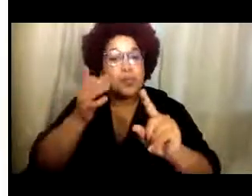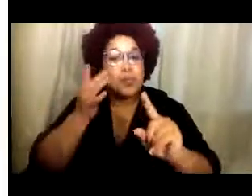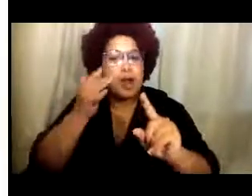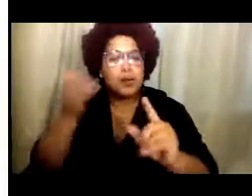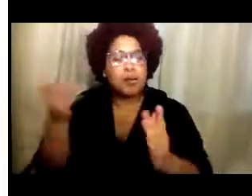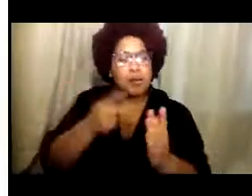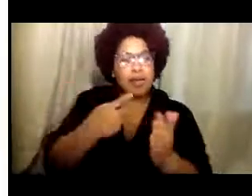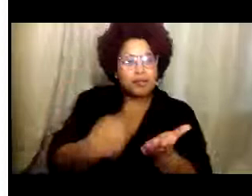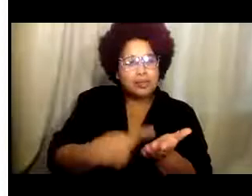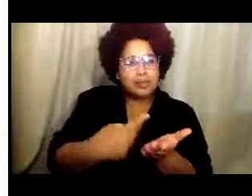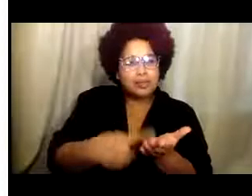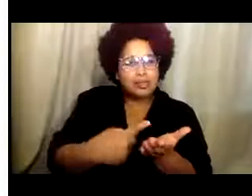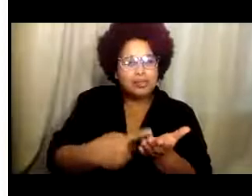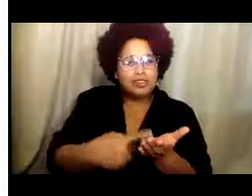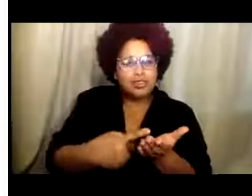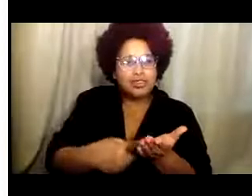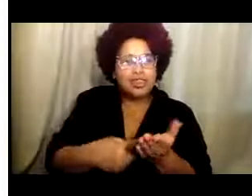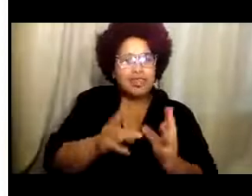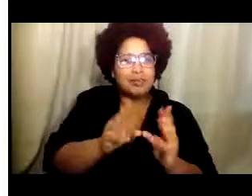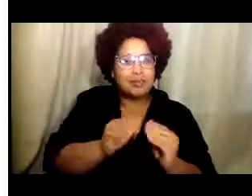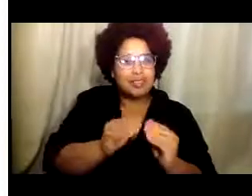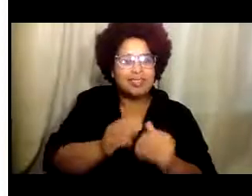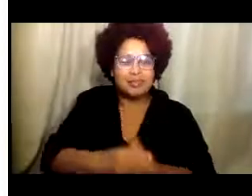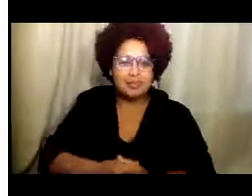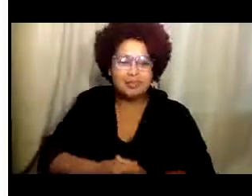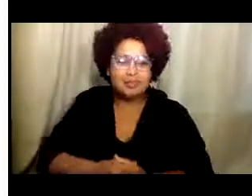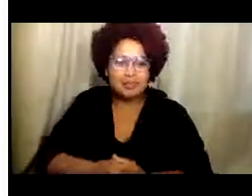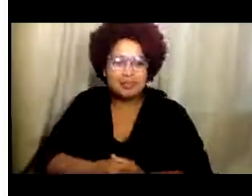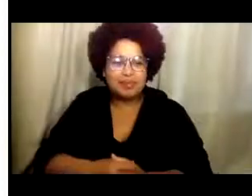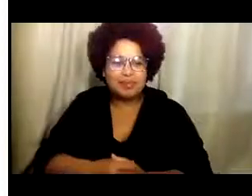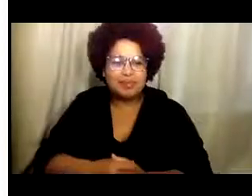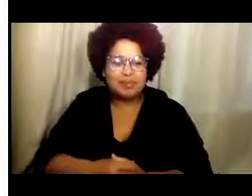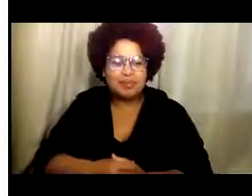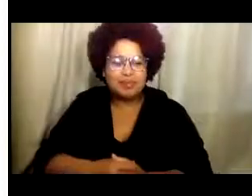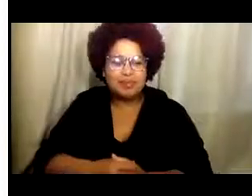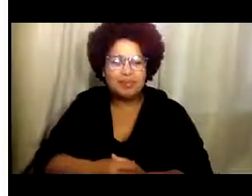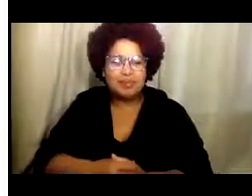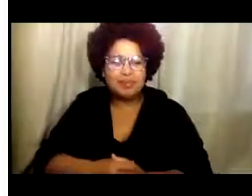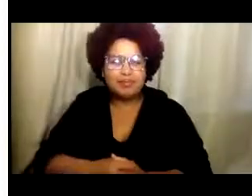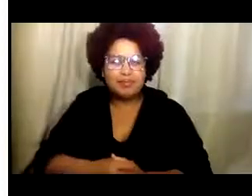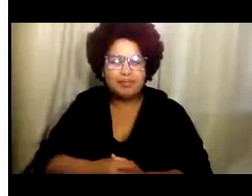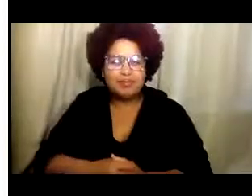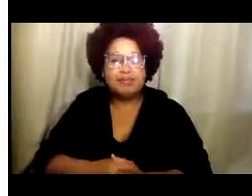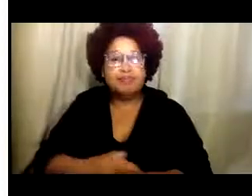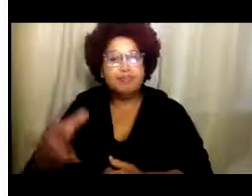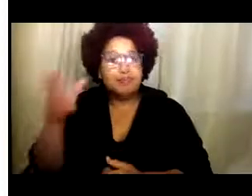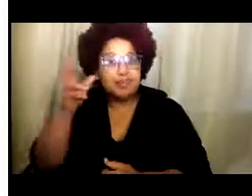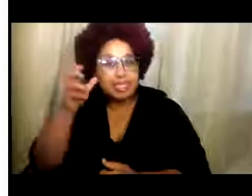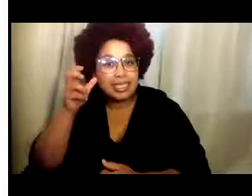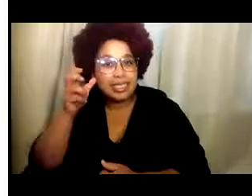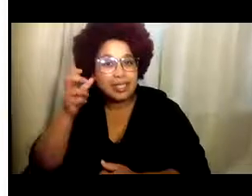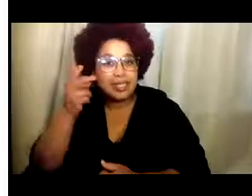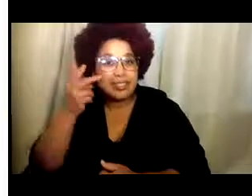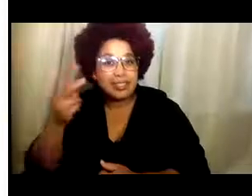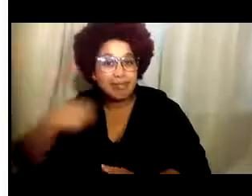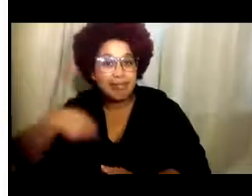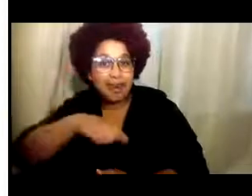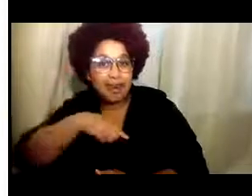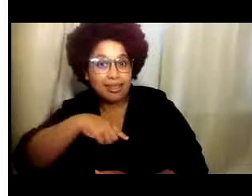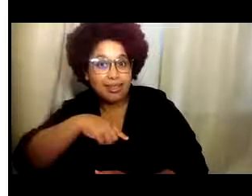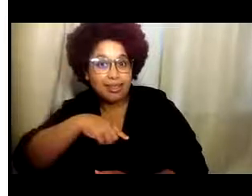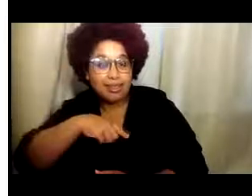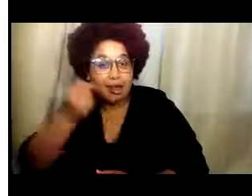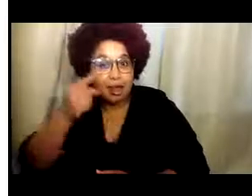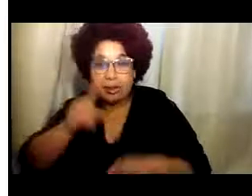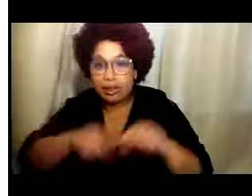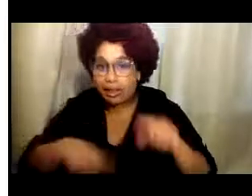in today's and the input we received today. You can hear and see us, but we cannot hear and see you.